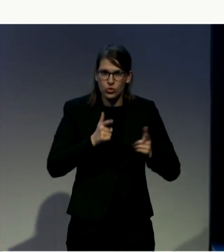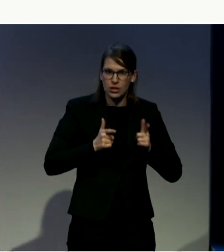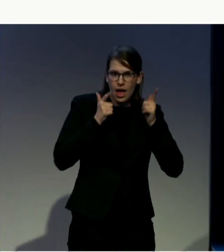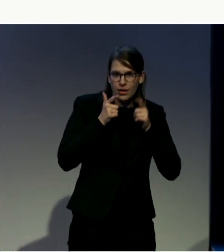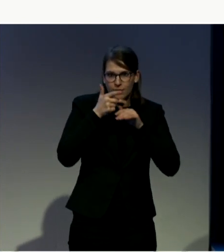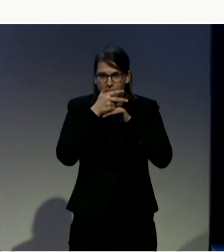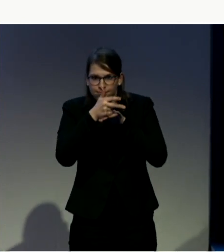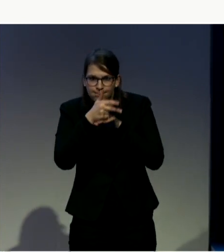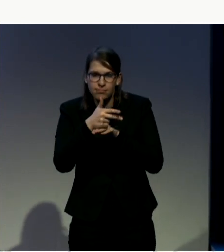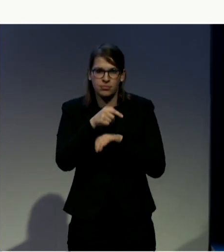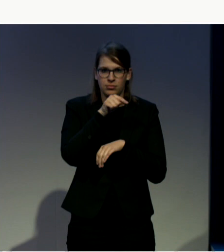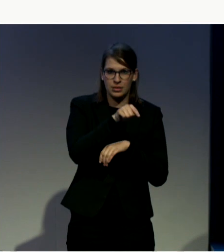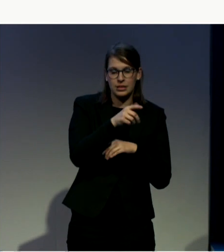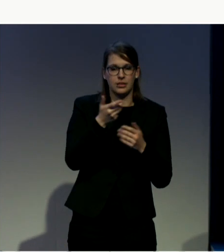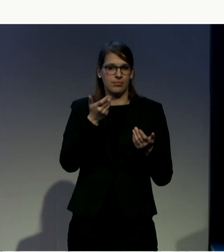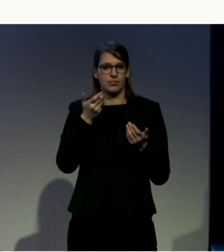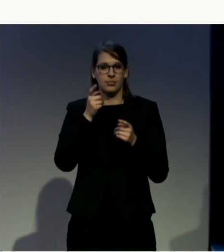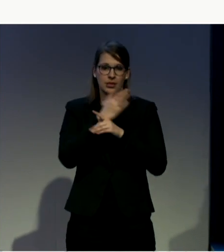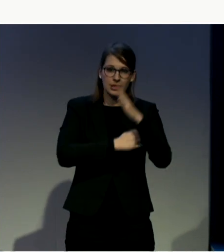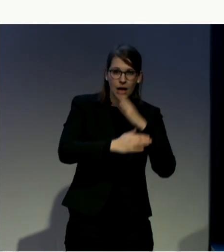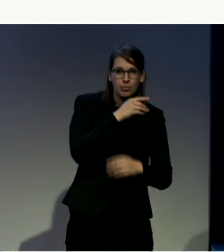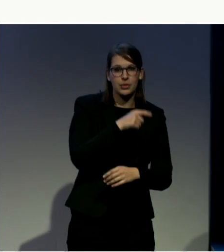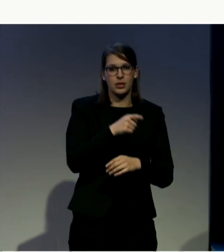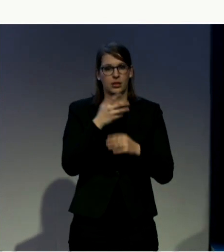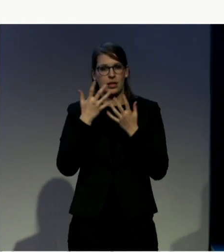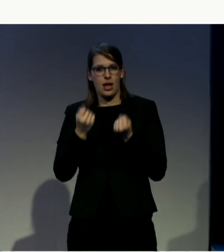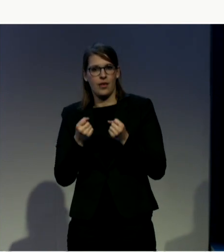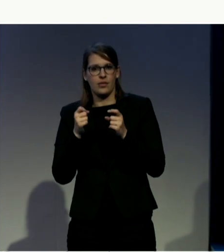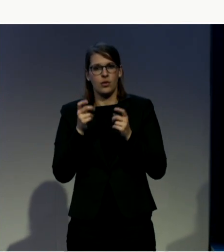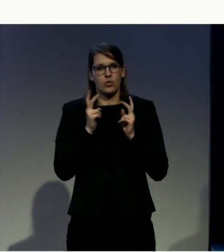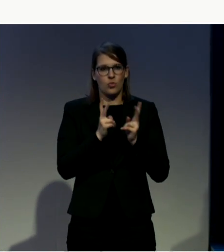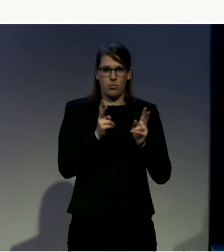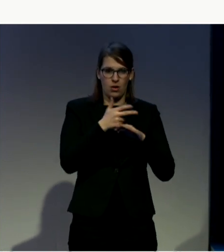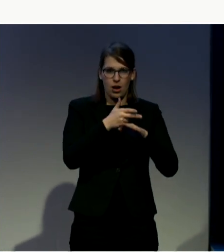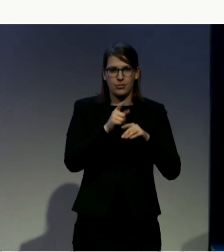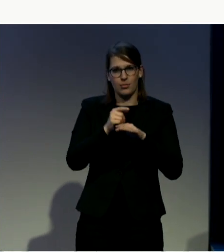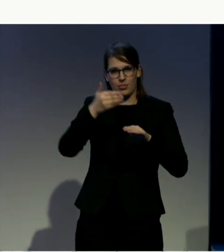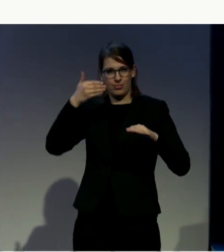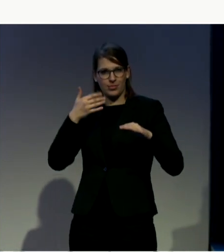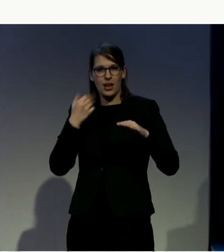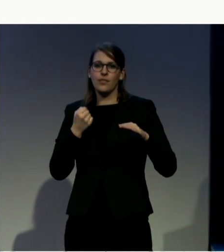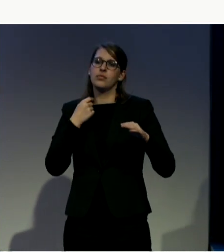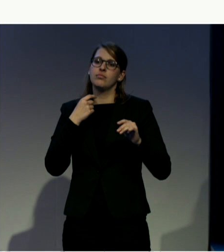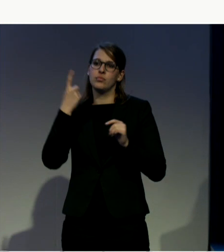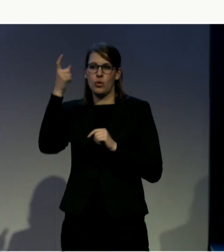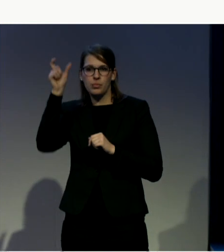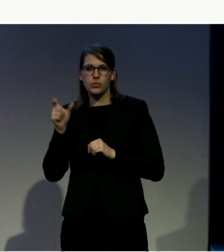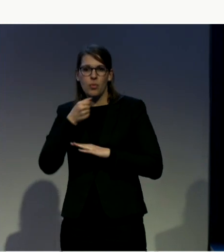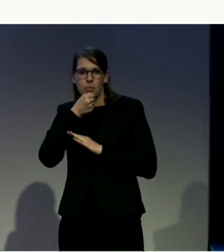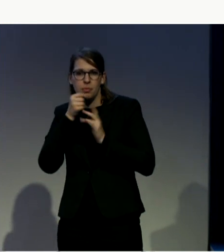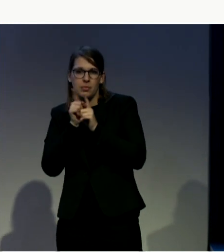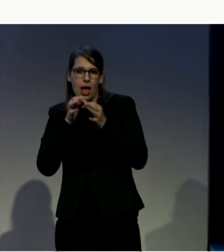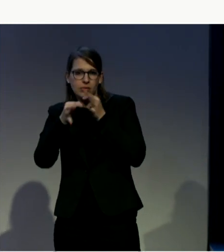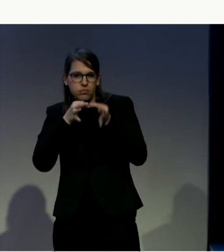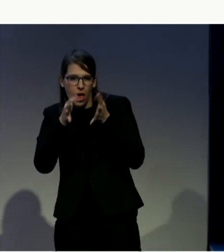that is kind of framing how you might see a person's experience. What really spoke to me